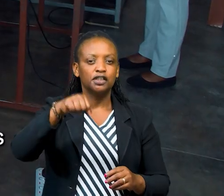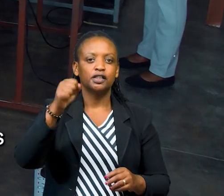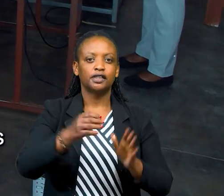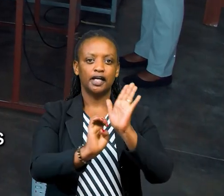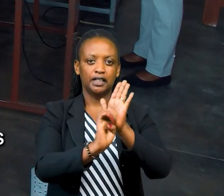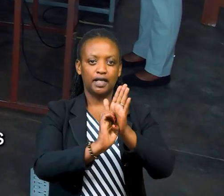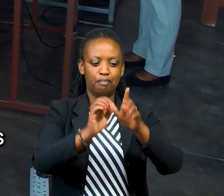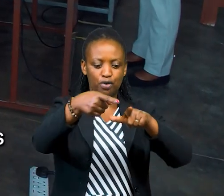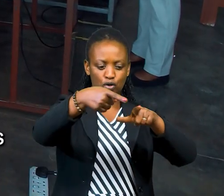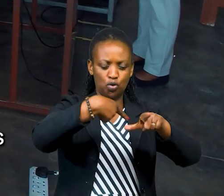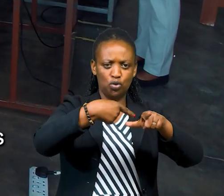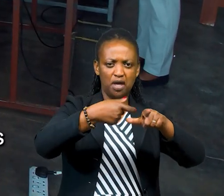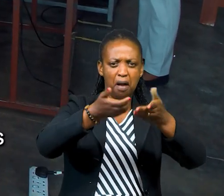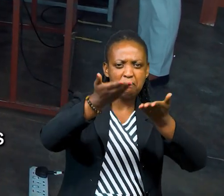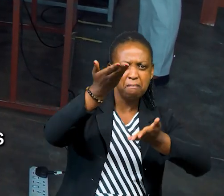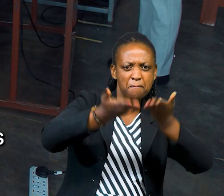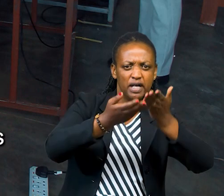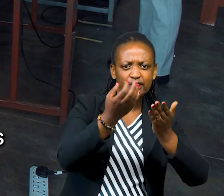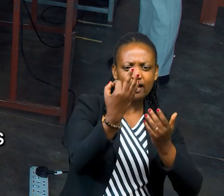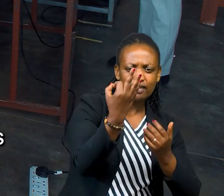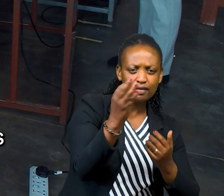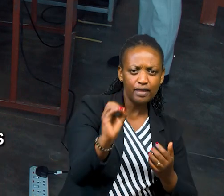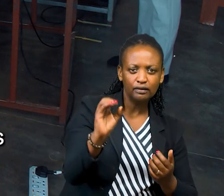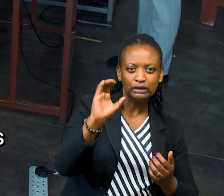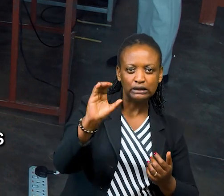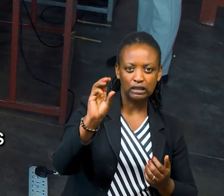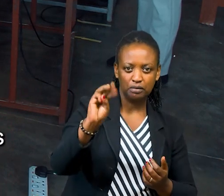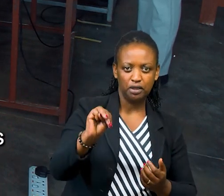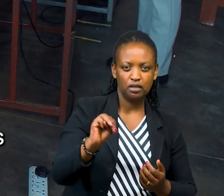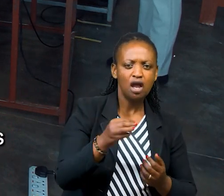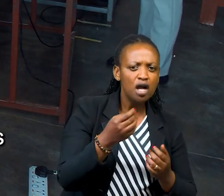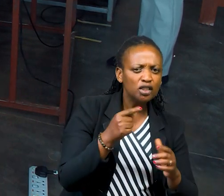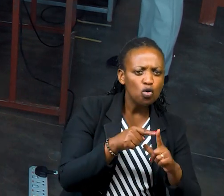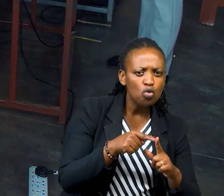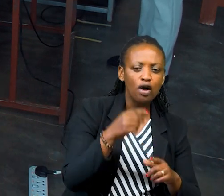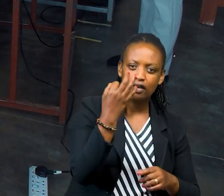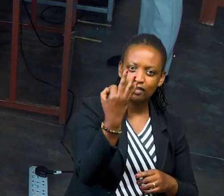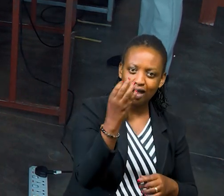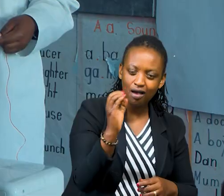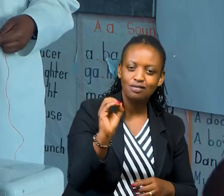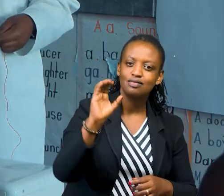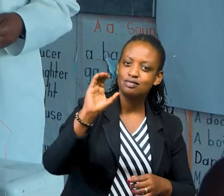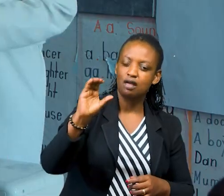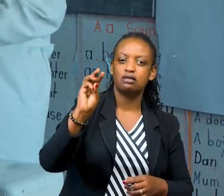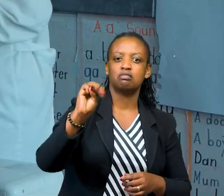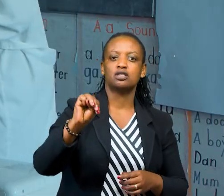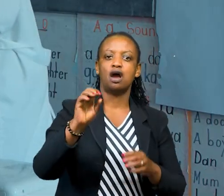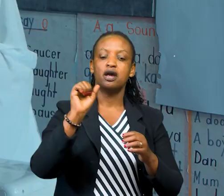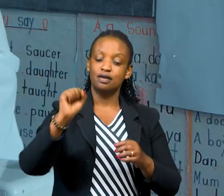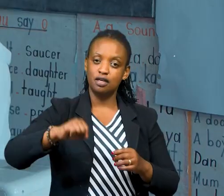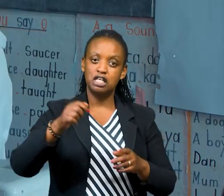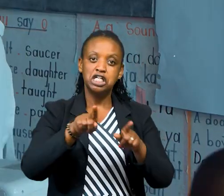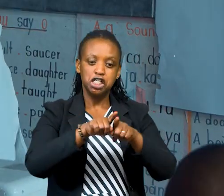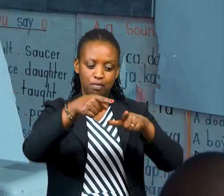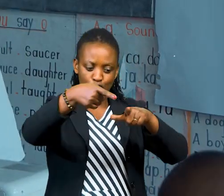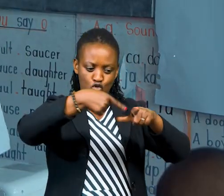Like for example, this ruler measures up to 30 centimeters. Up to 30 centimeters.